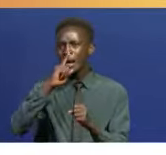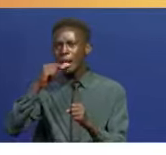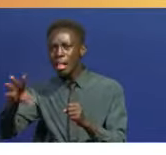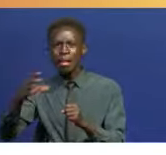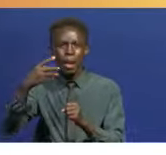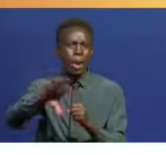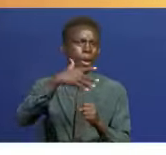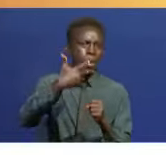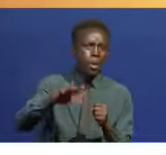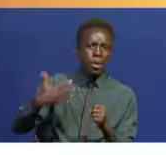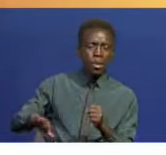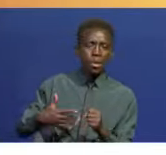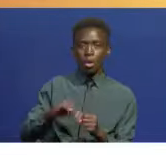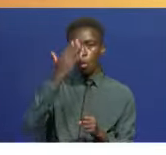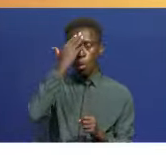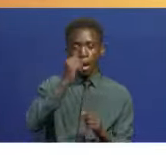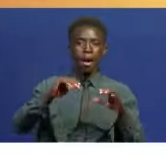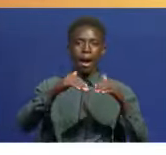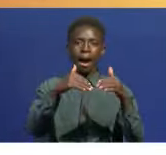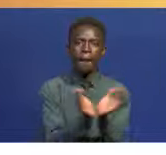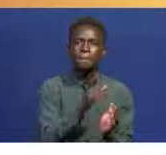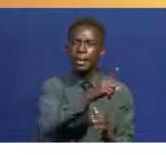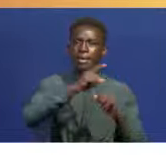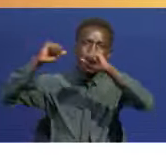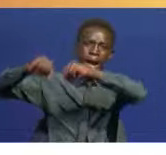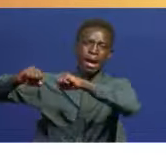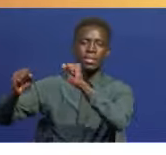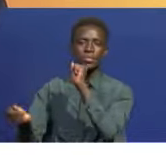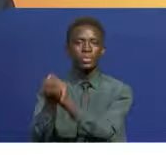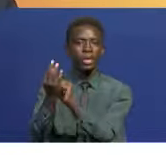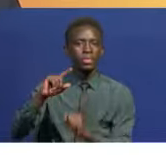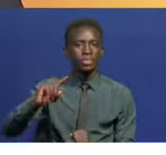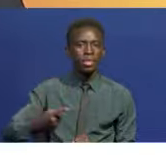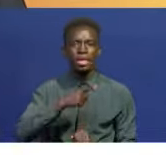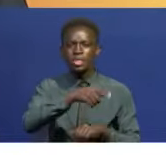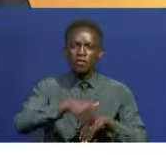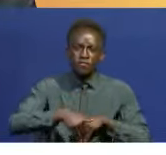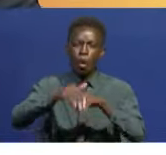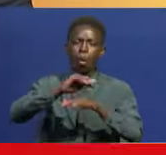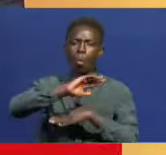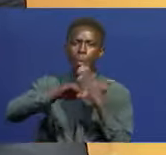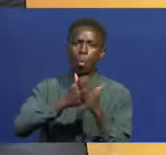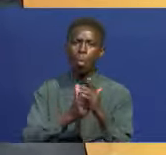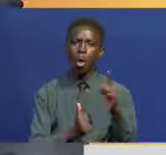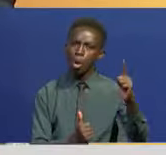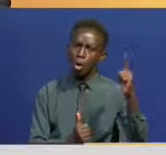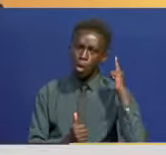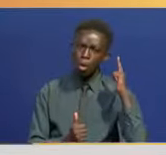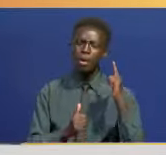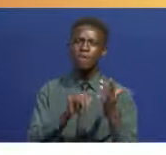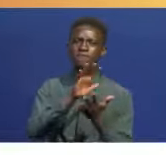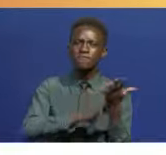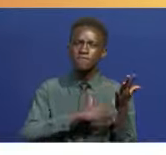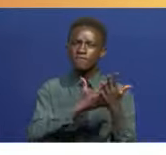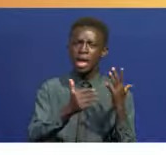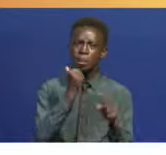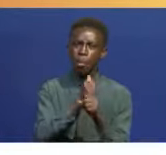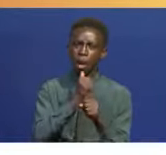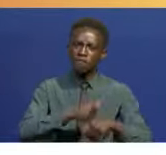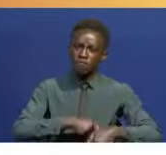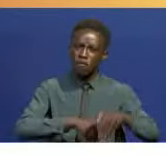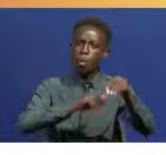Yeah, because the company has agreed 13,000. Yes, and they went through the legal framework of procurement and they got you. So